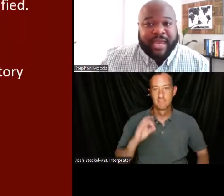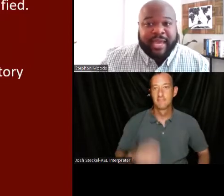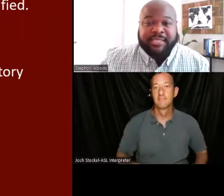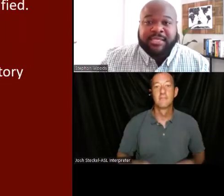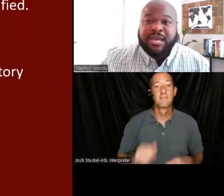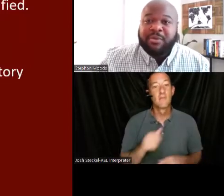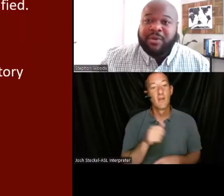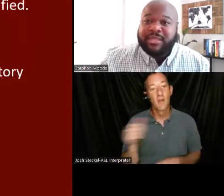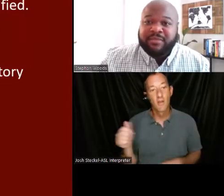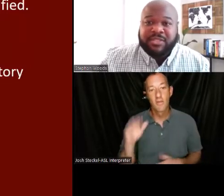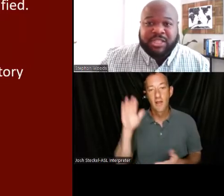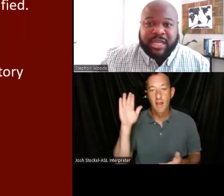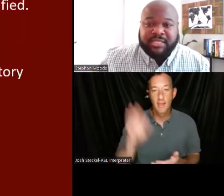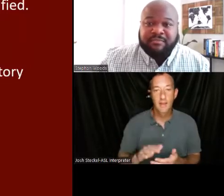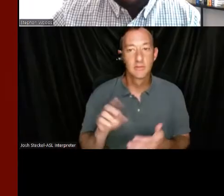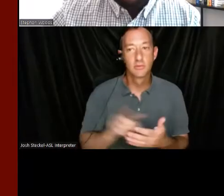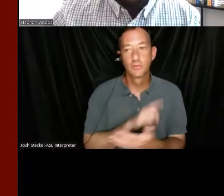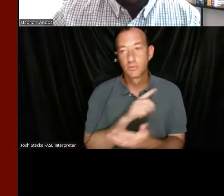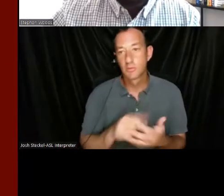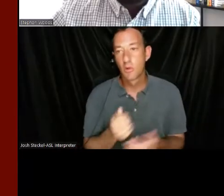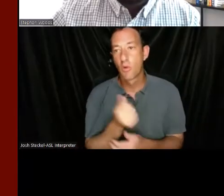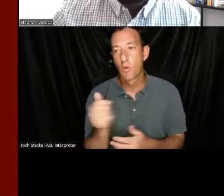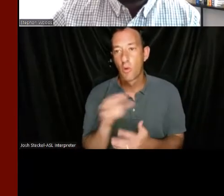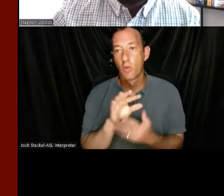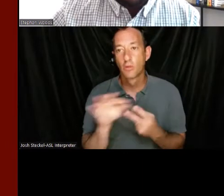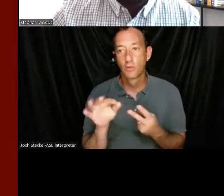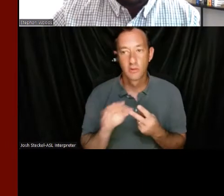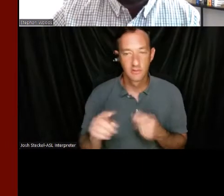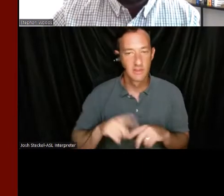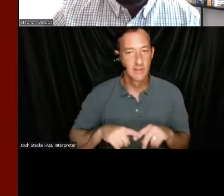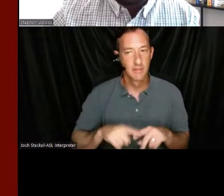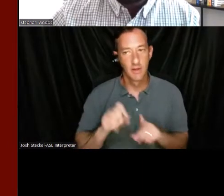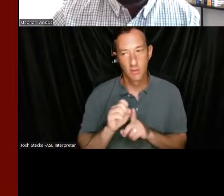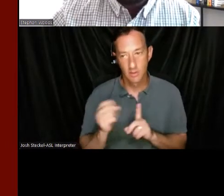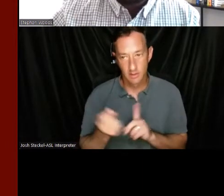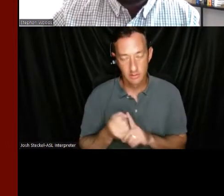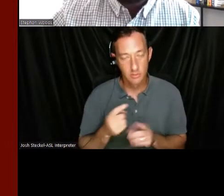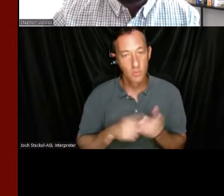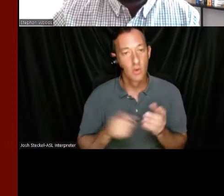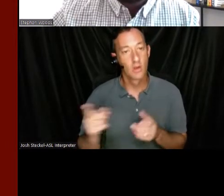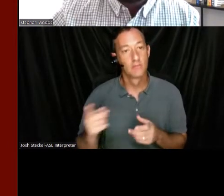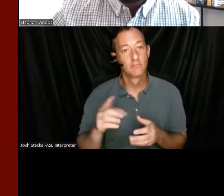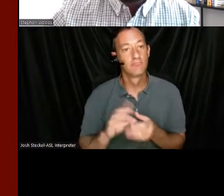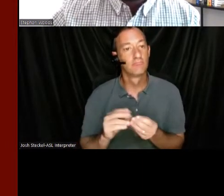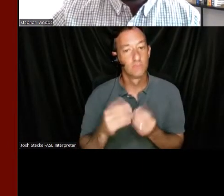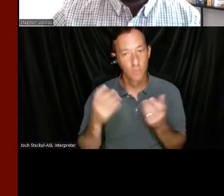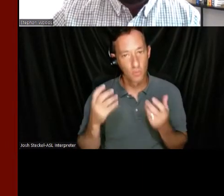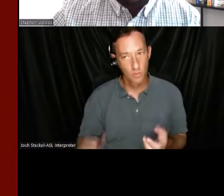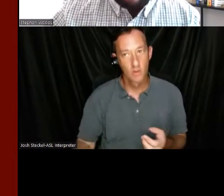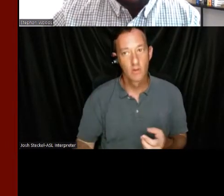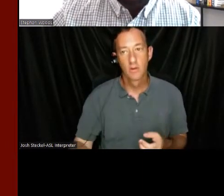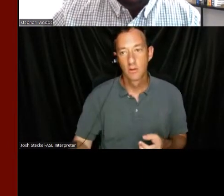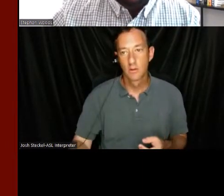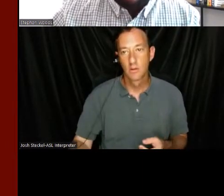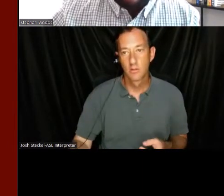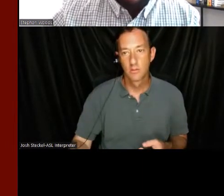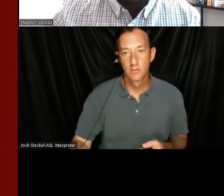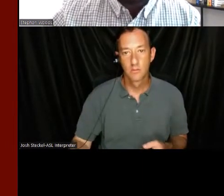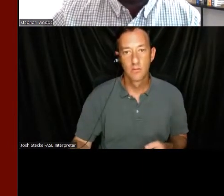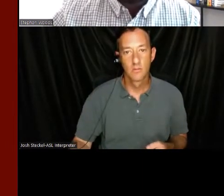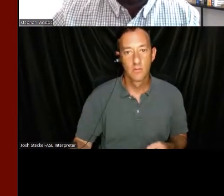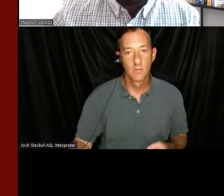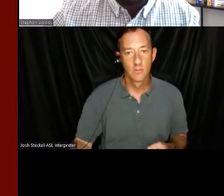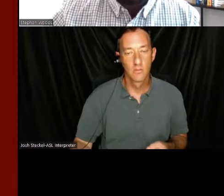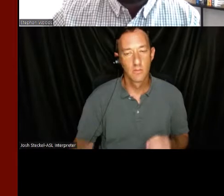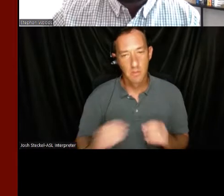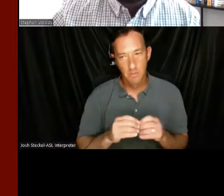depend on the case, but one thing Mr. Johnson mentioned in terms of what he would like for housing providers to do is to do more individualized assessments. And this